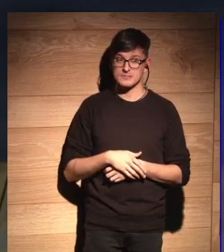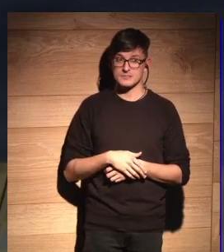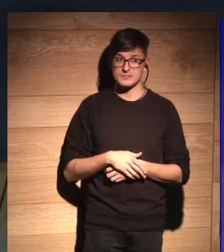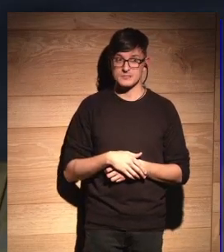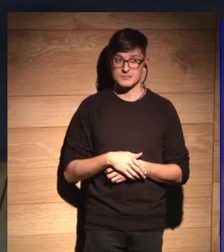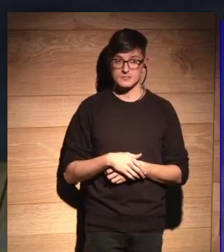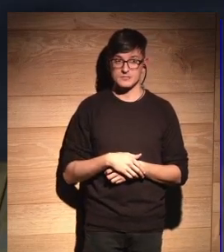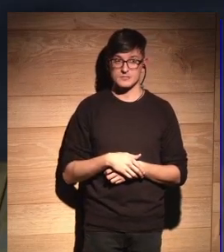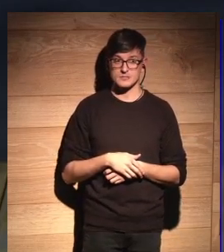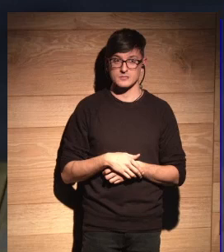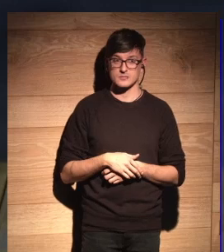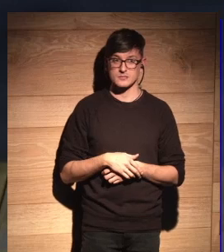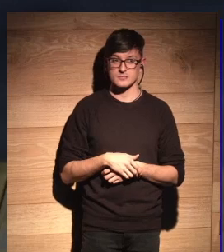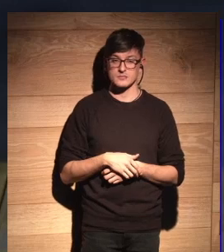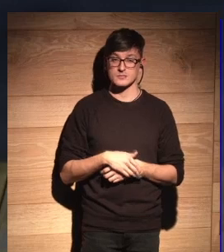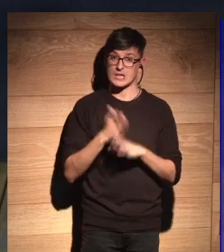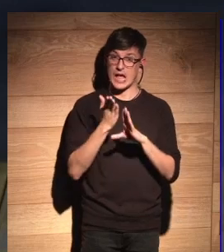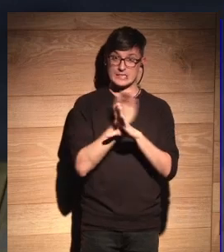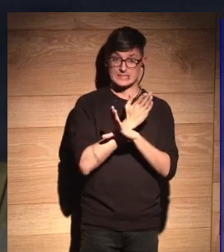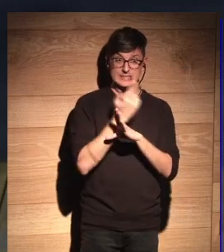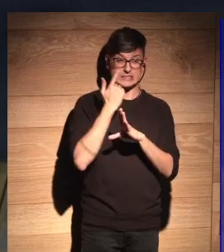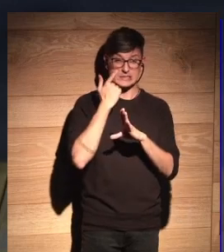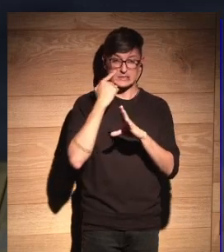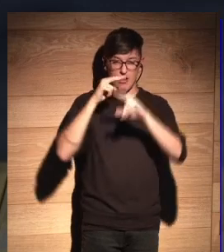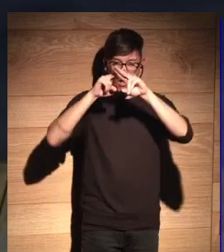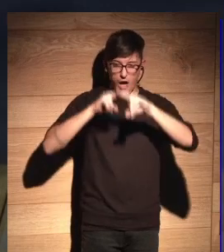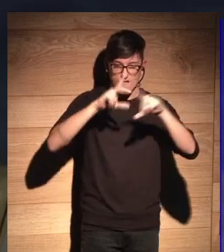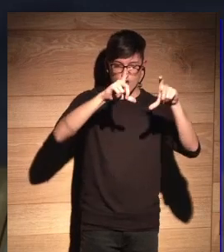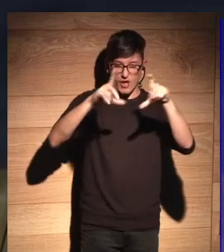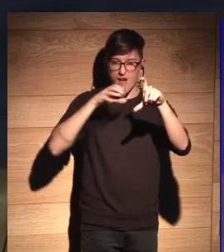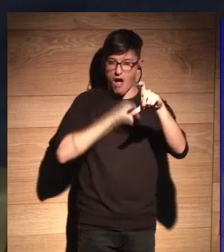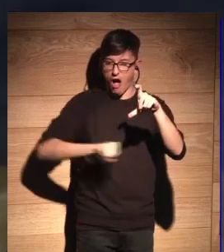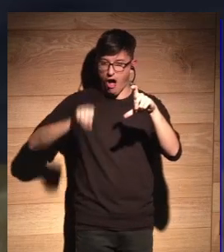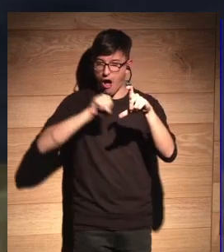wonderful different pictures, I would like to ask you one question.